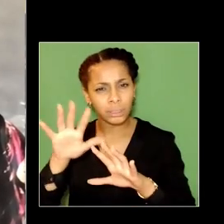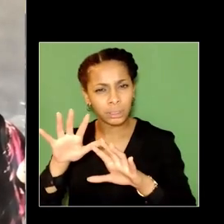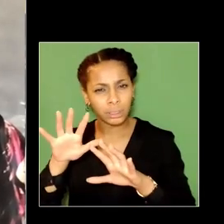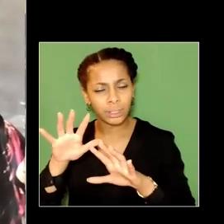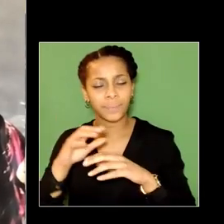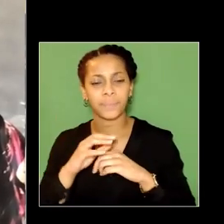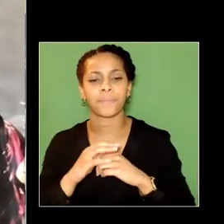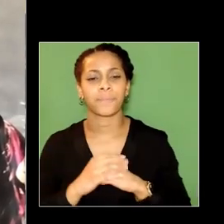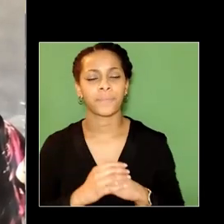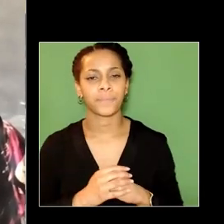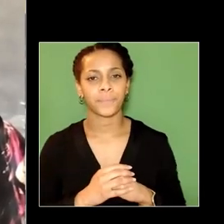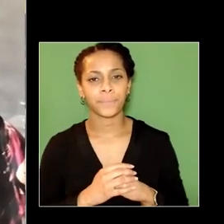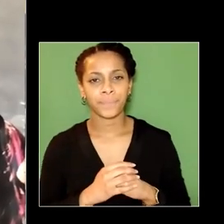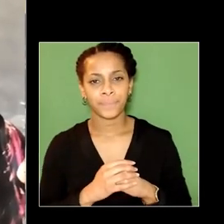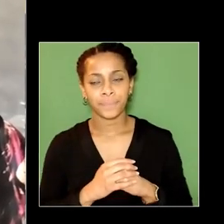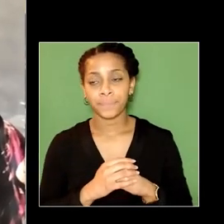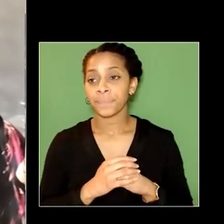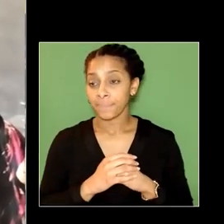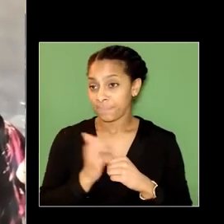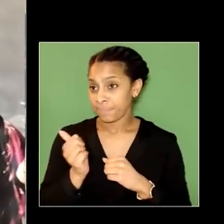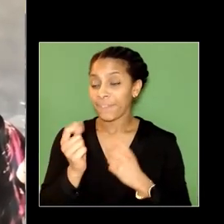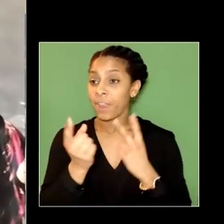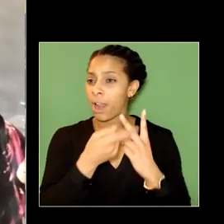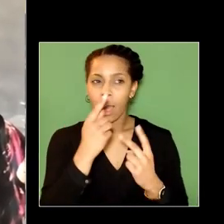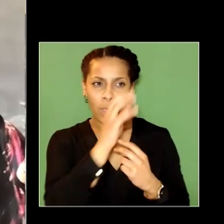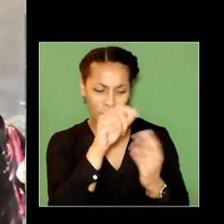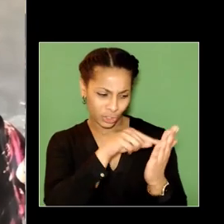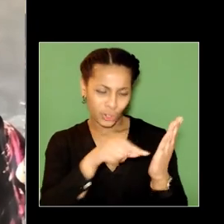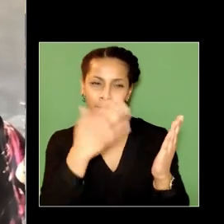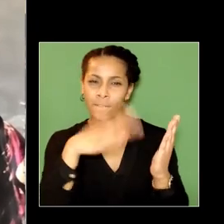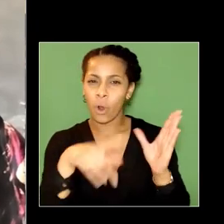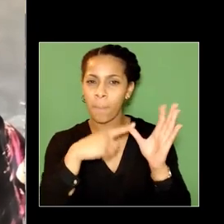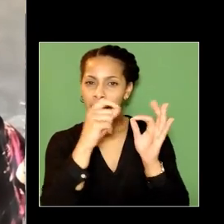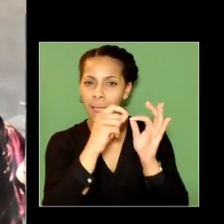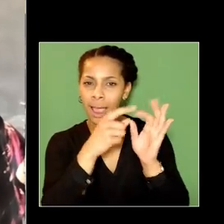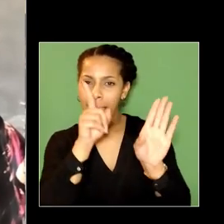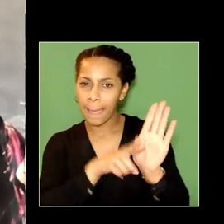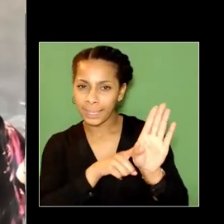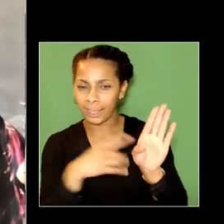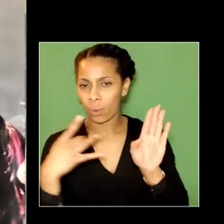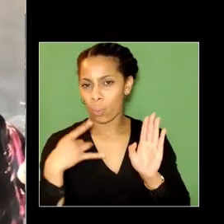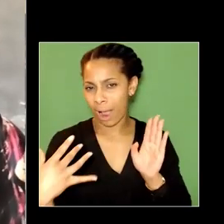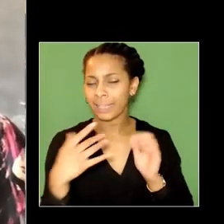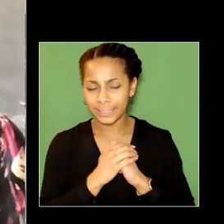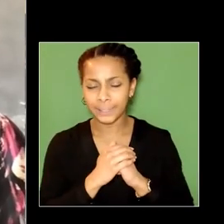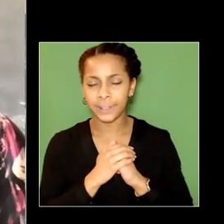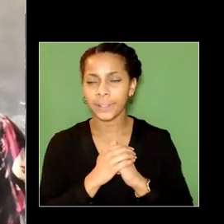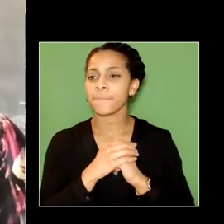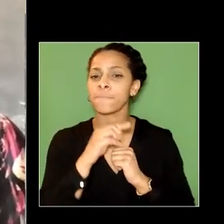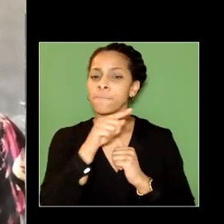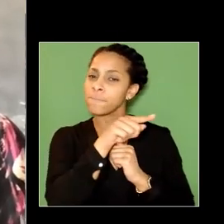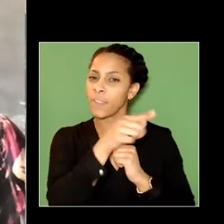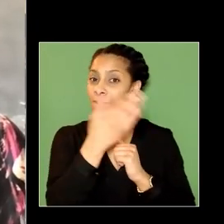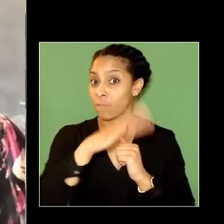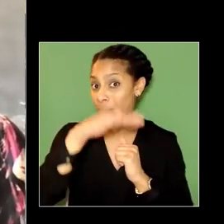another question by Abby Wright, and you've half answered this, but we can bear the rest of the question. She's South London as